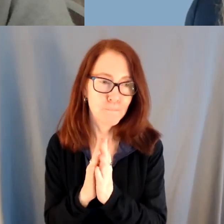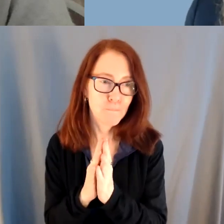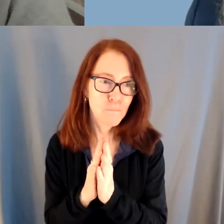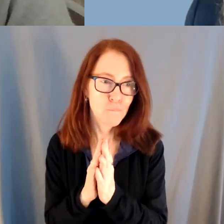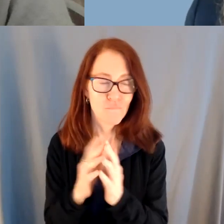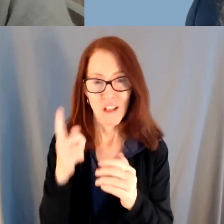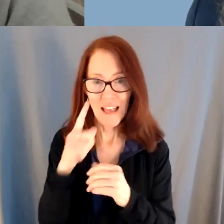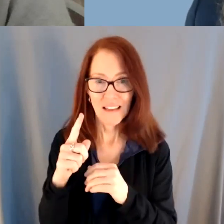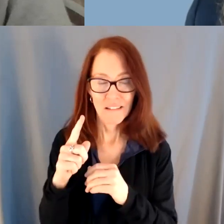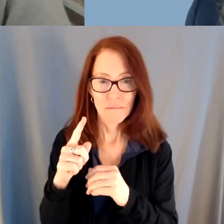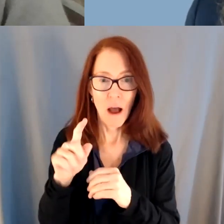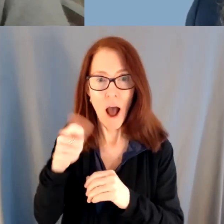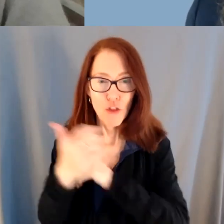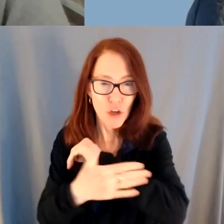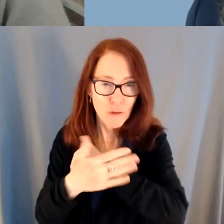foreign languages,